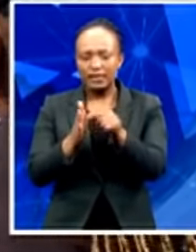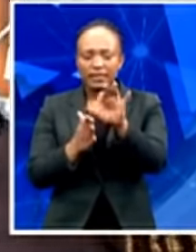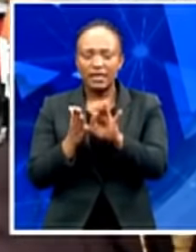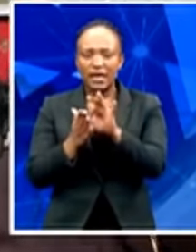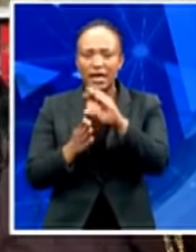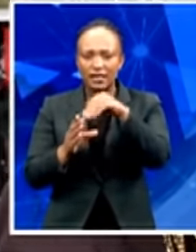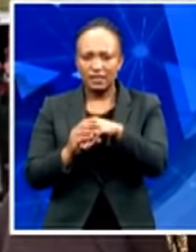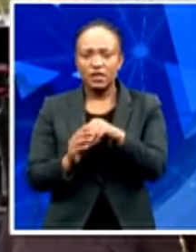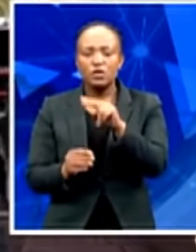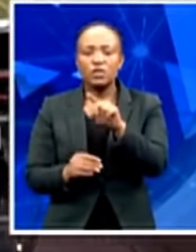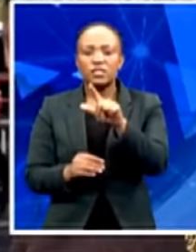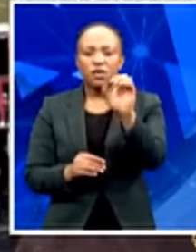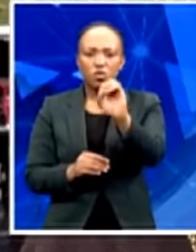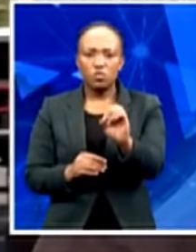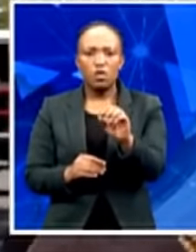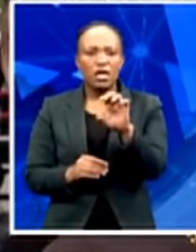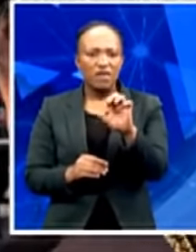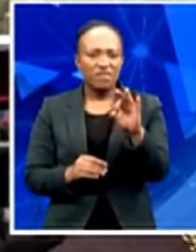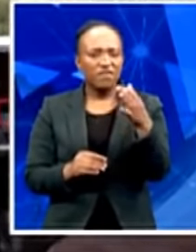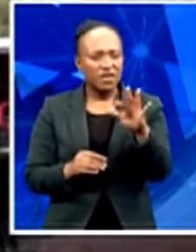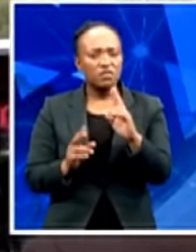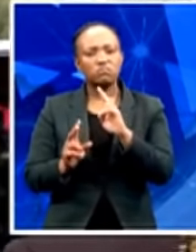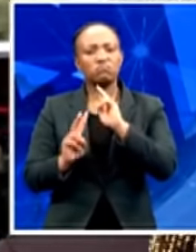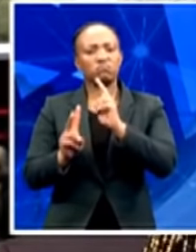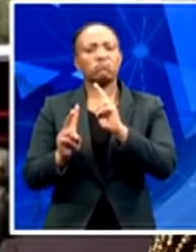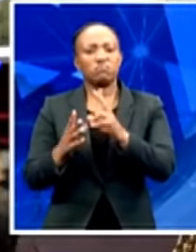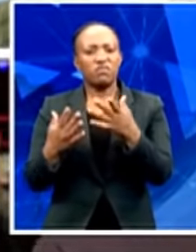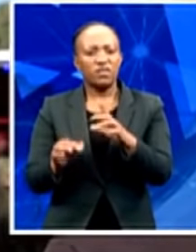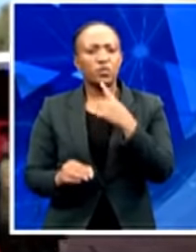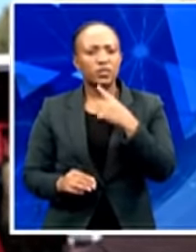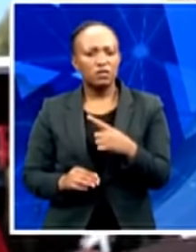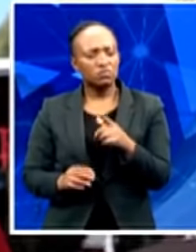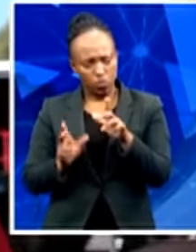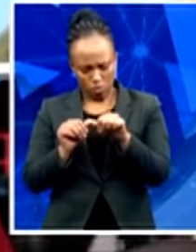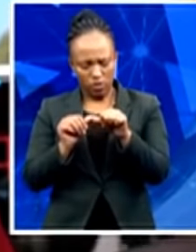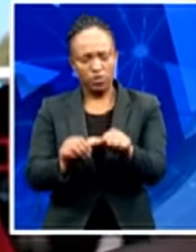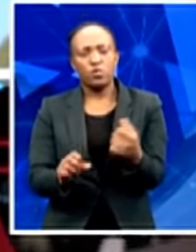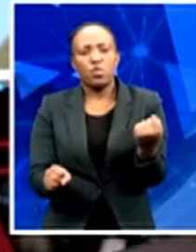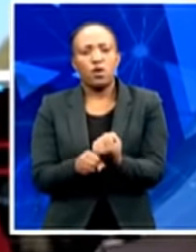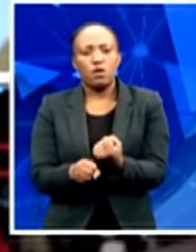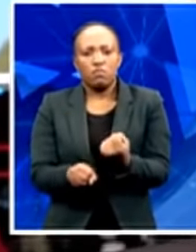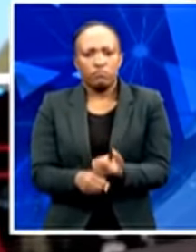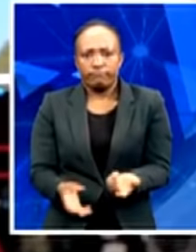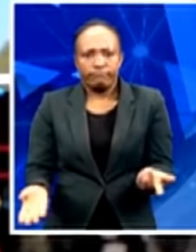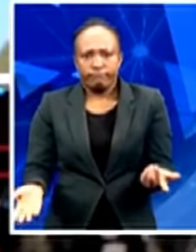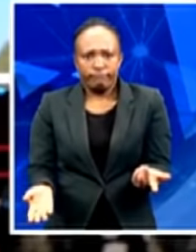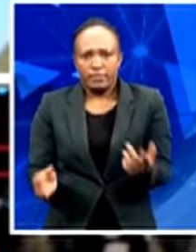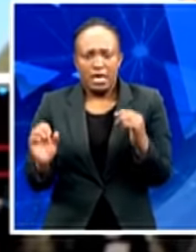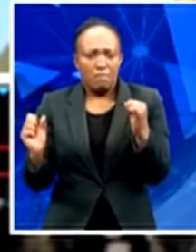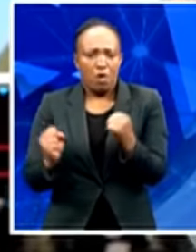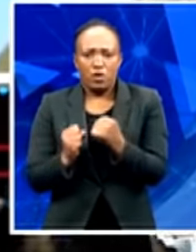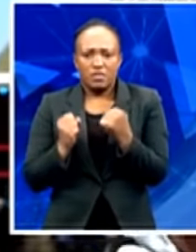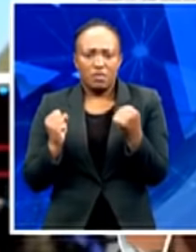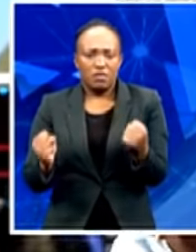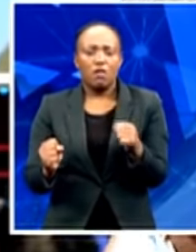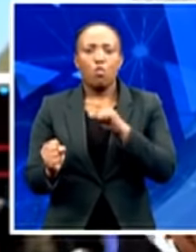been vocal saying that, listen, we will continue with our work because, I mean, it's not feasible for the country to go to elections. But, I